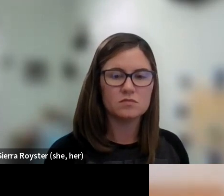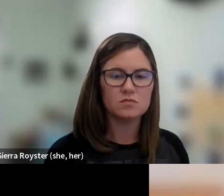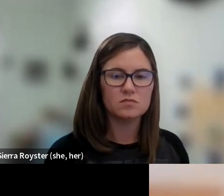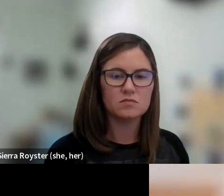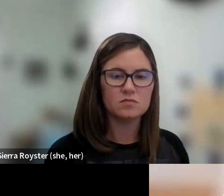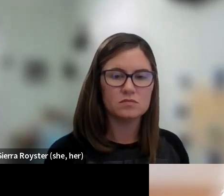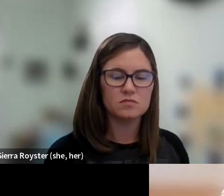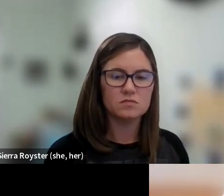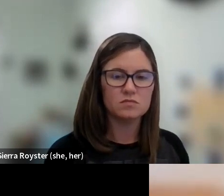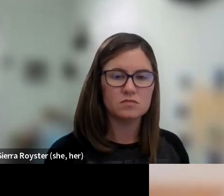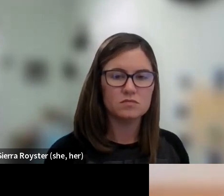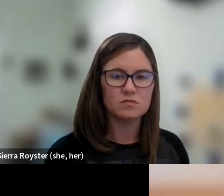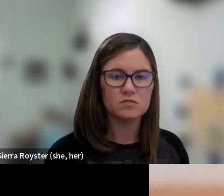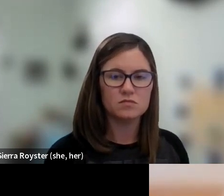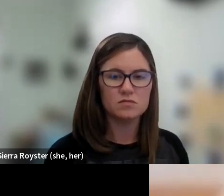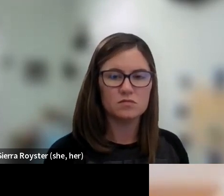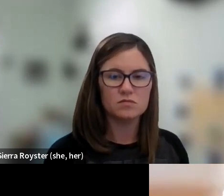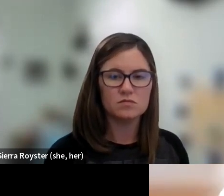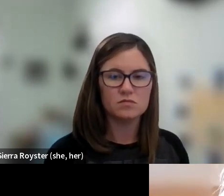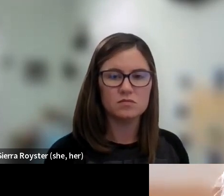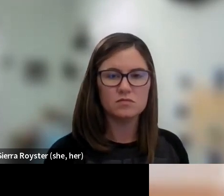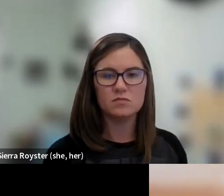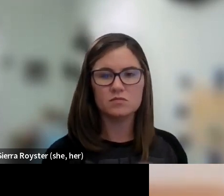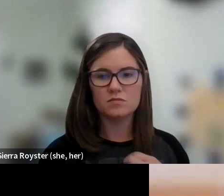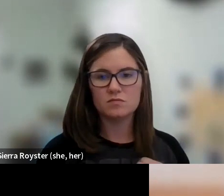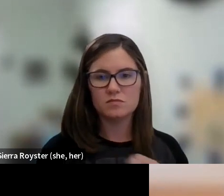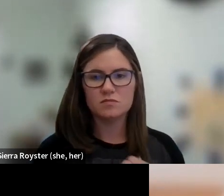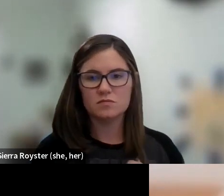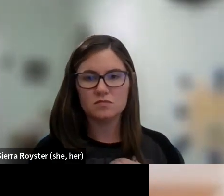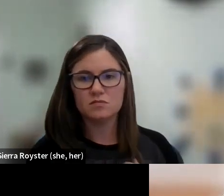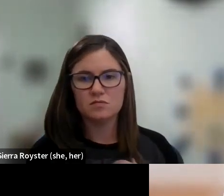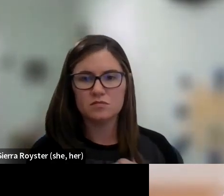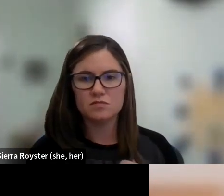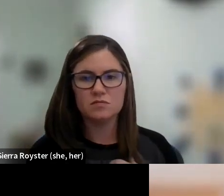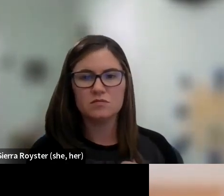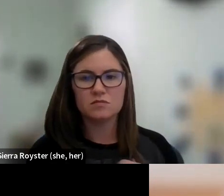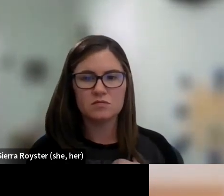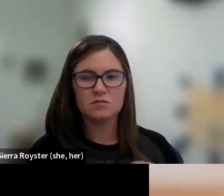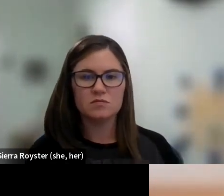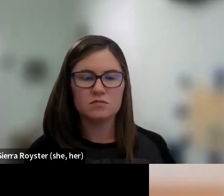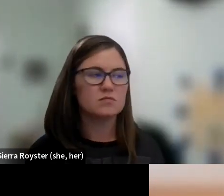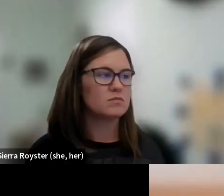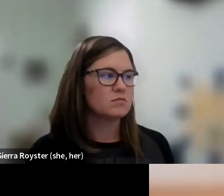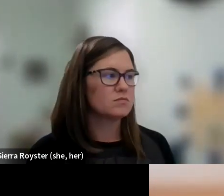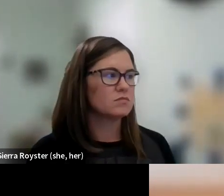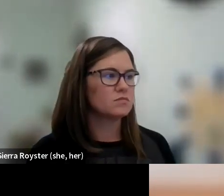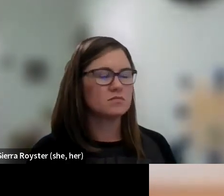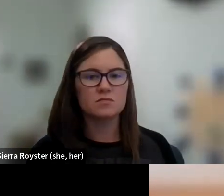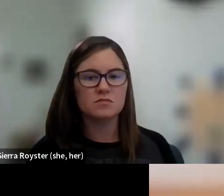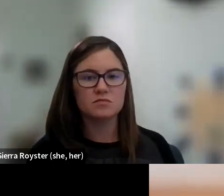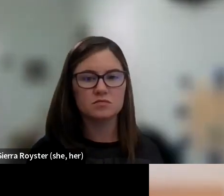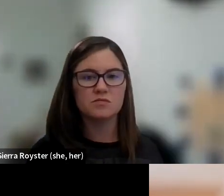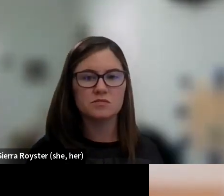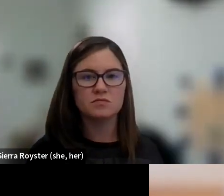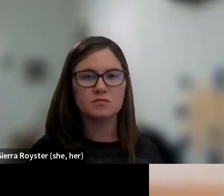seeing yourself and seeing that someone took ownership of the position they were in, and that they can also end